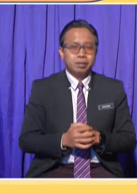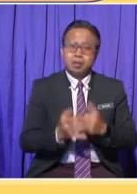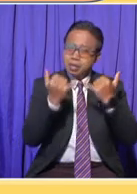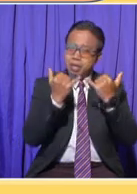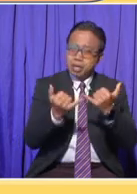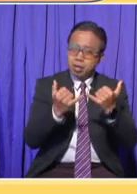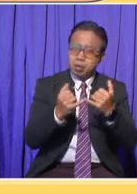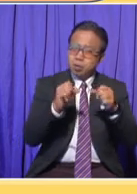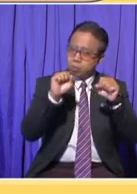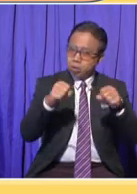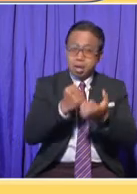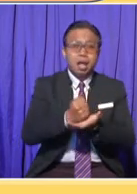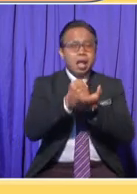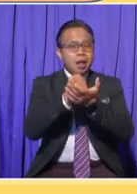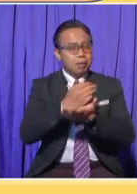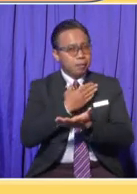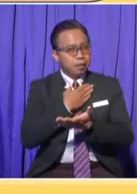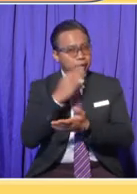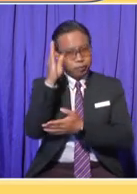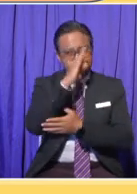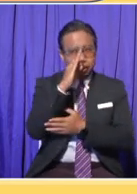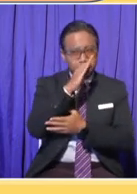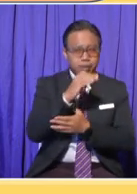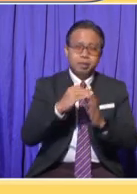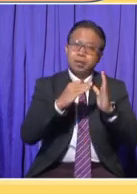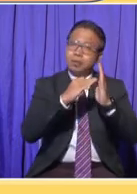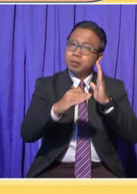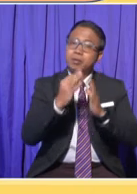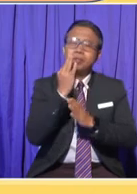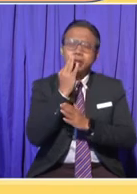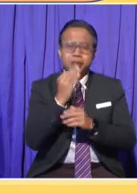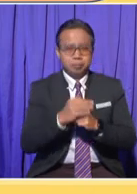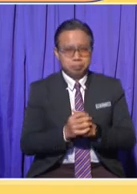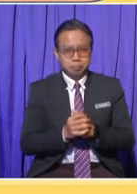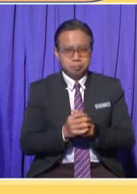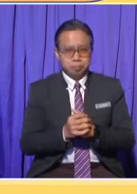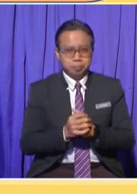Now, can you help me to find the improper fractions?